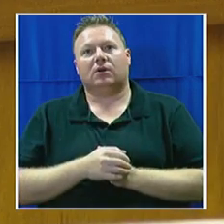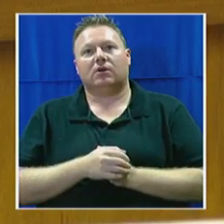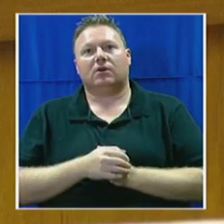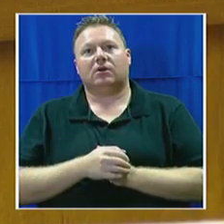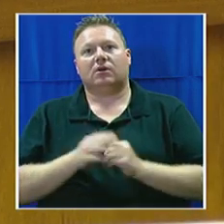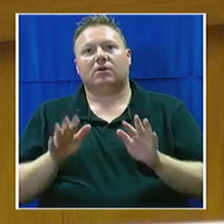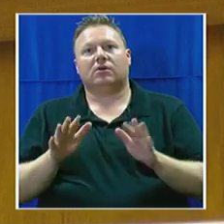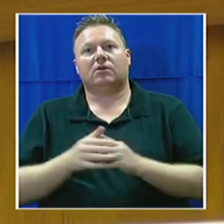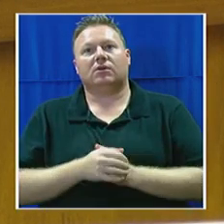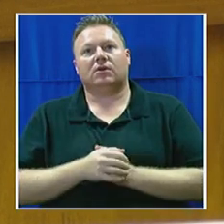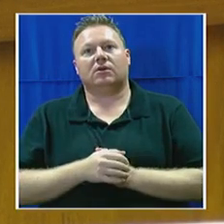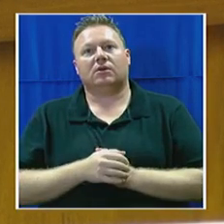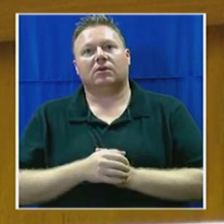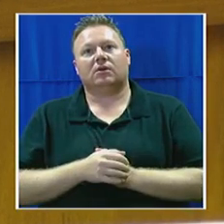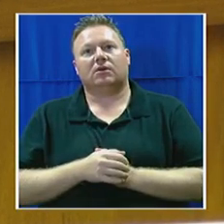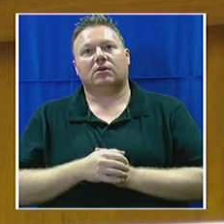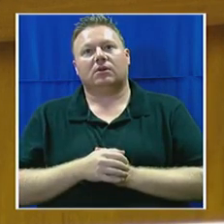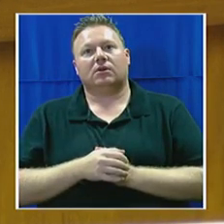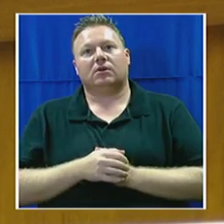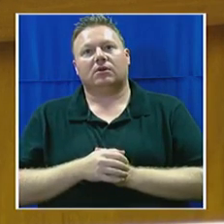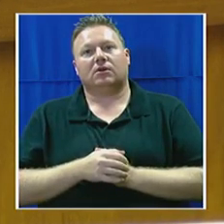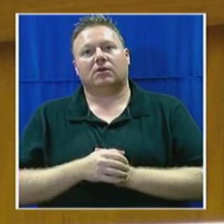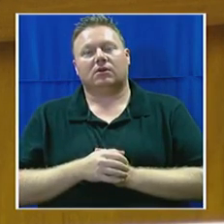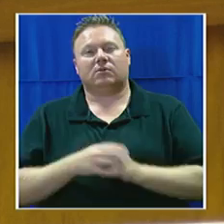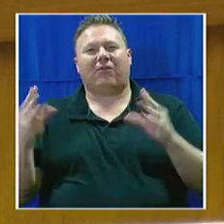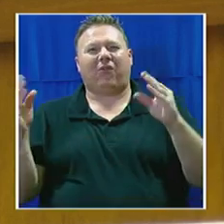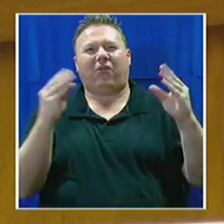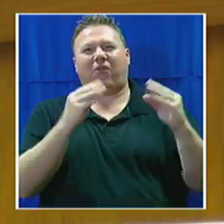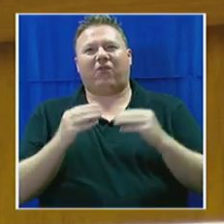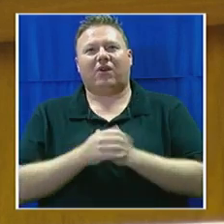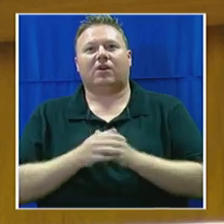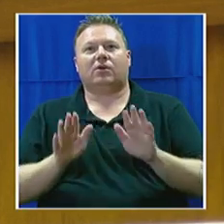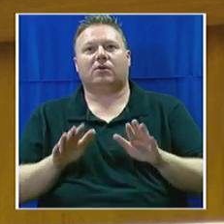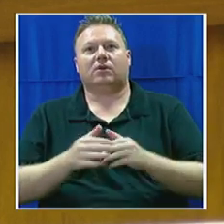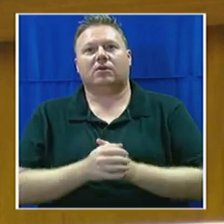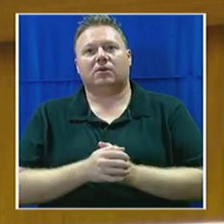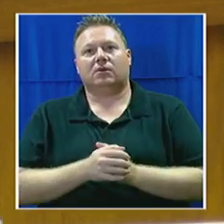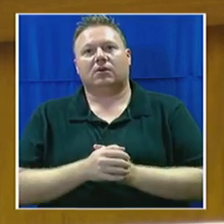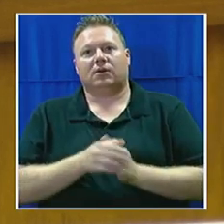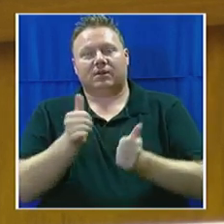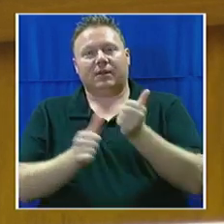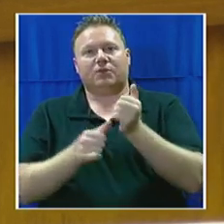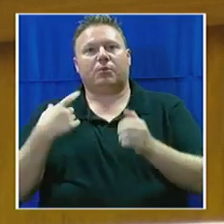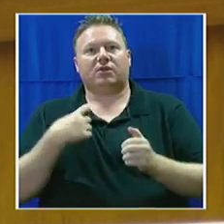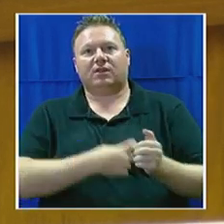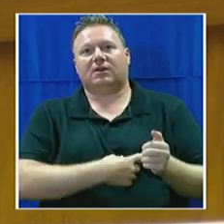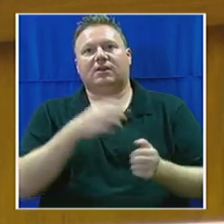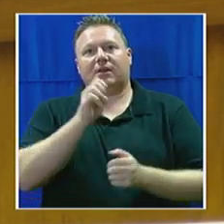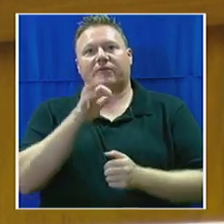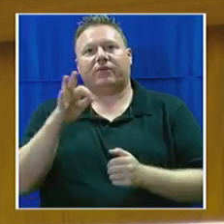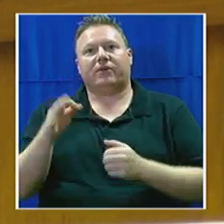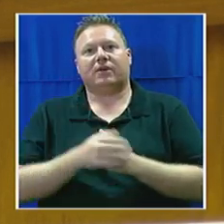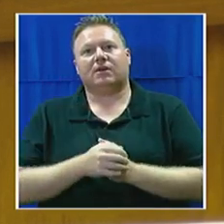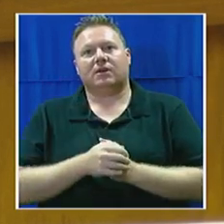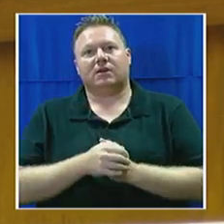Chair, allow me to greet the Deputy President Order, honourable members. of the mighty economic freedom fighters, Commissar Flesh